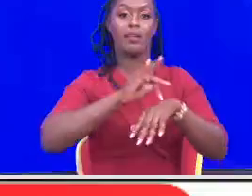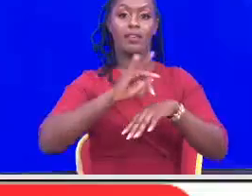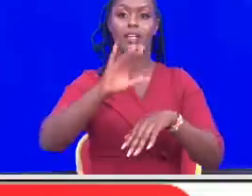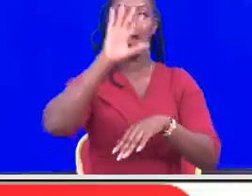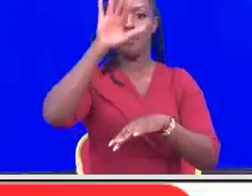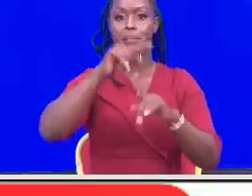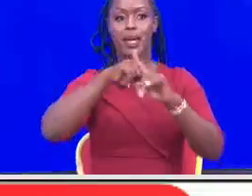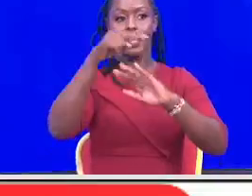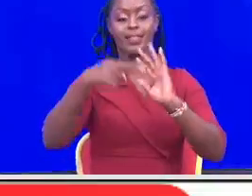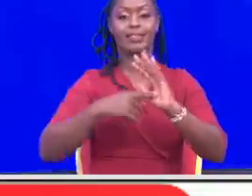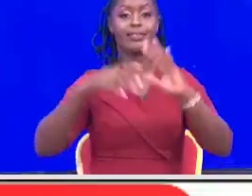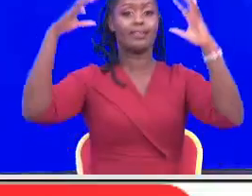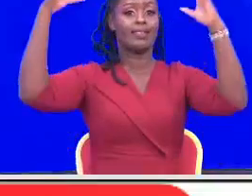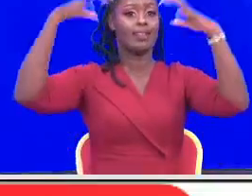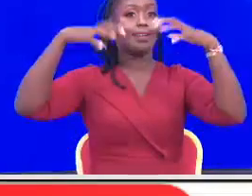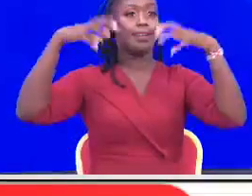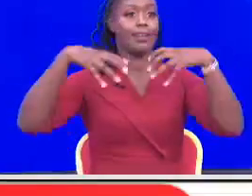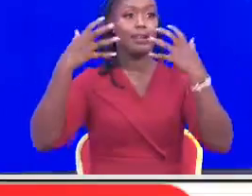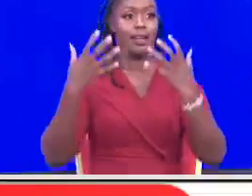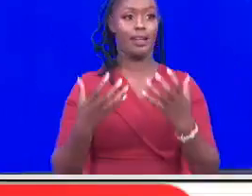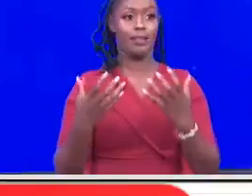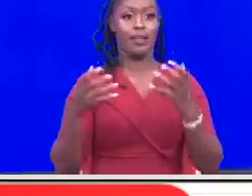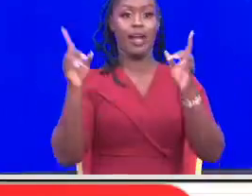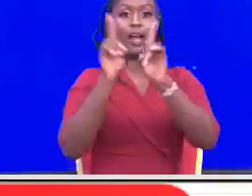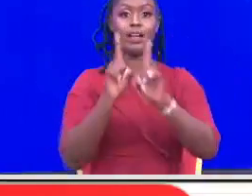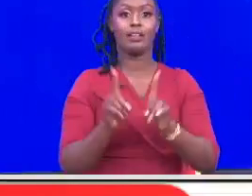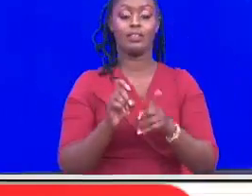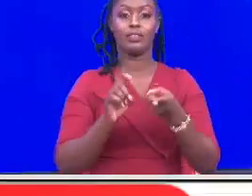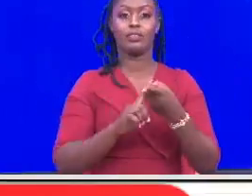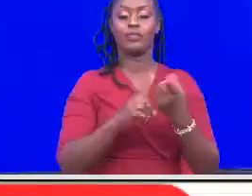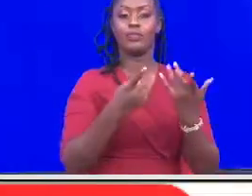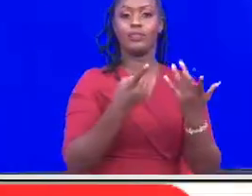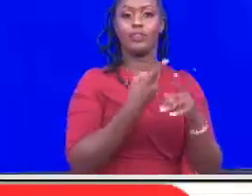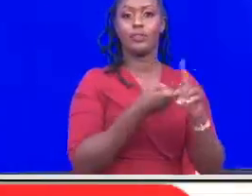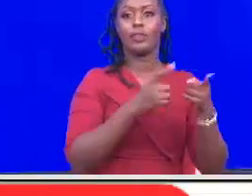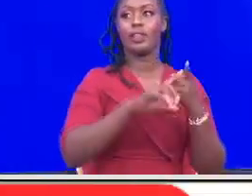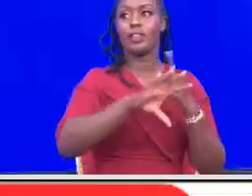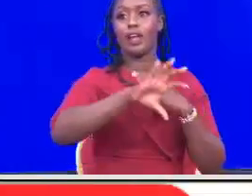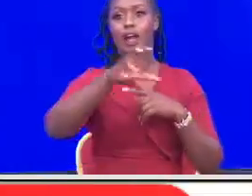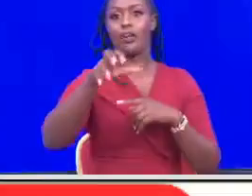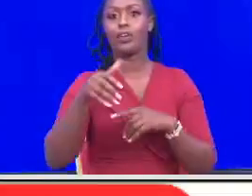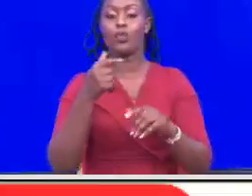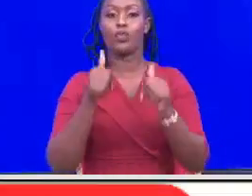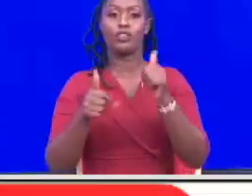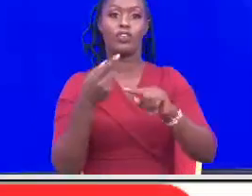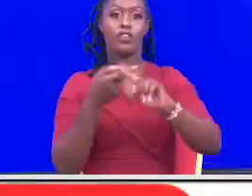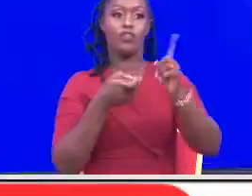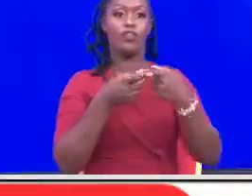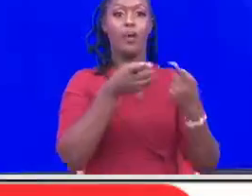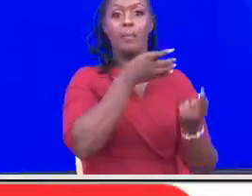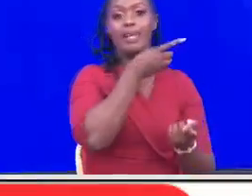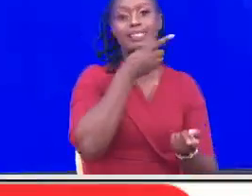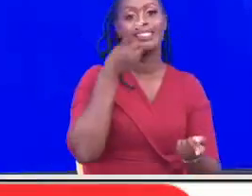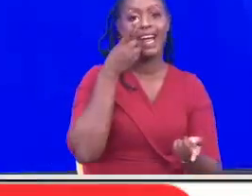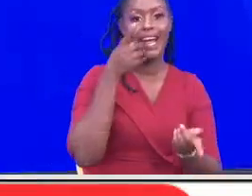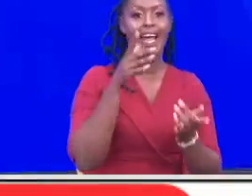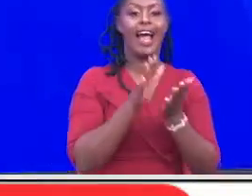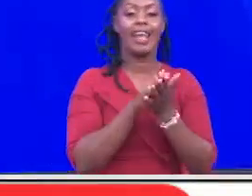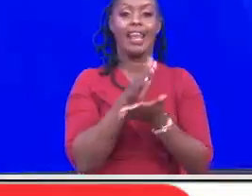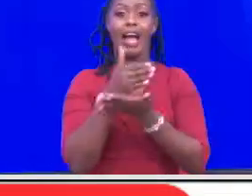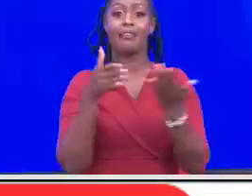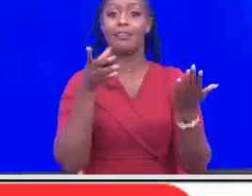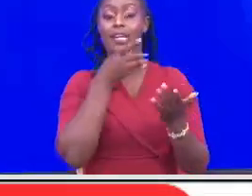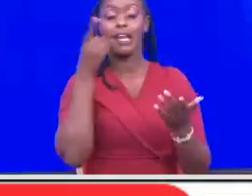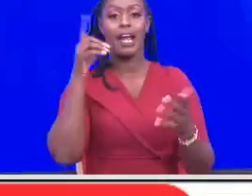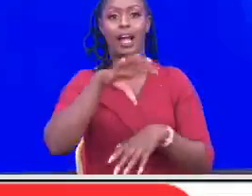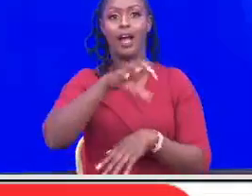oncoming El Nino rains out of the ASAL counties, rather, that is the arid and semi-arid counties, where 23 out of the